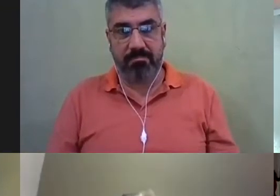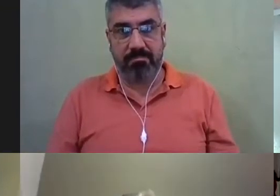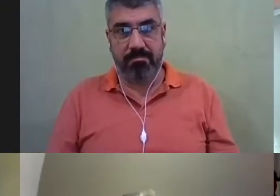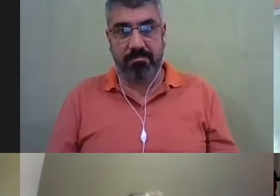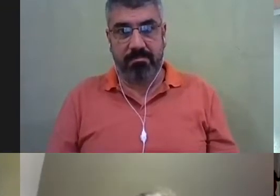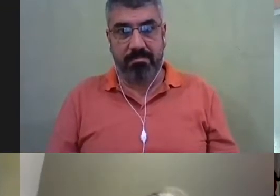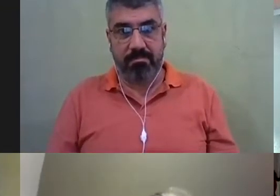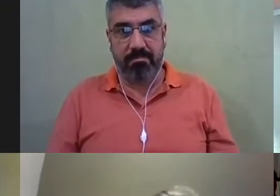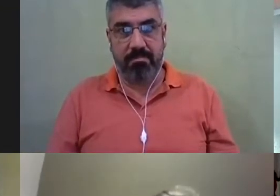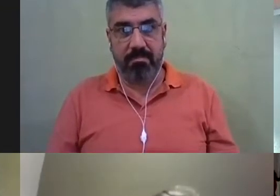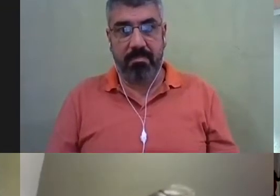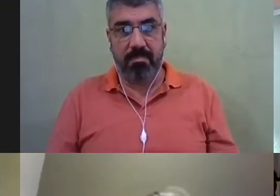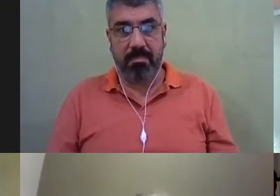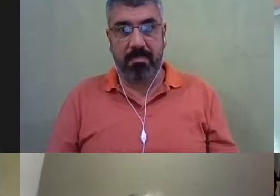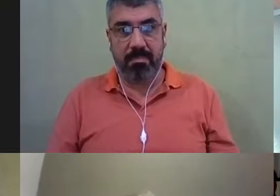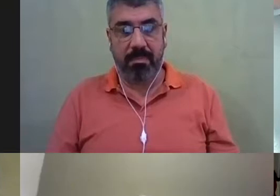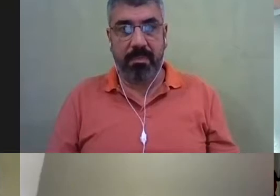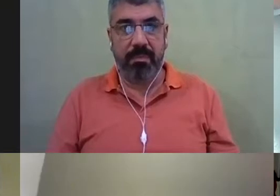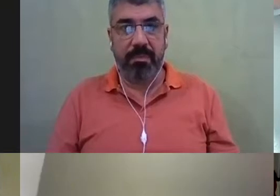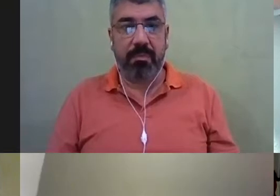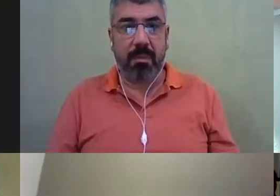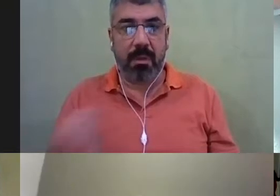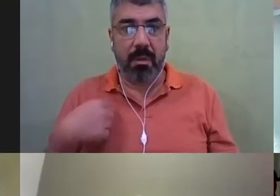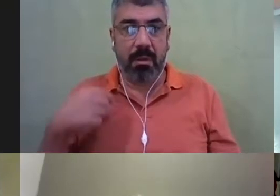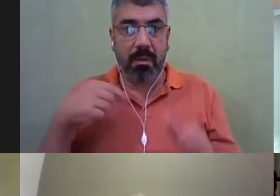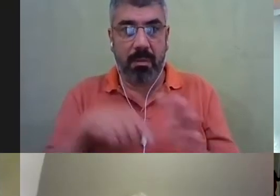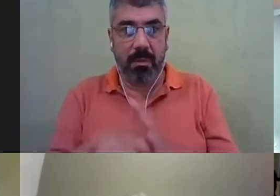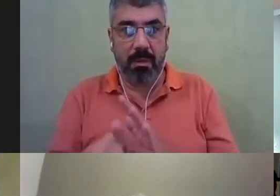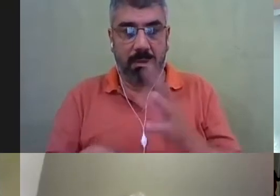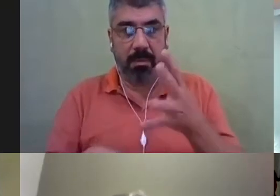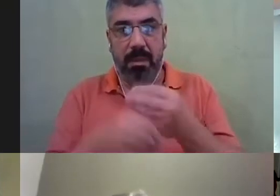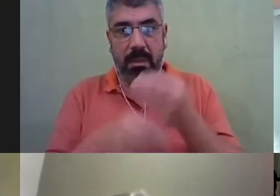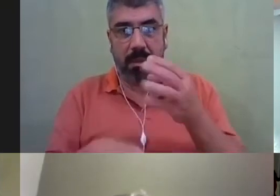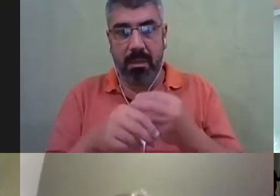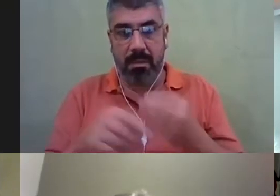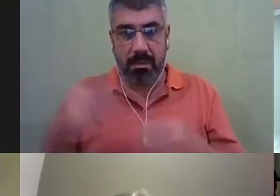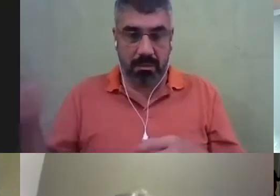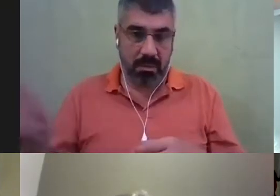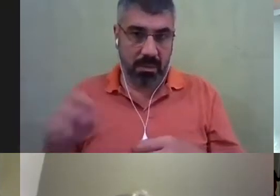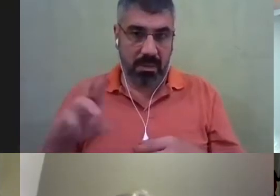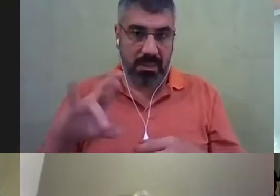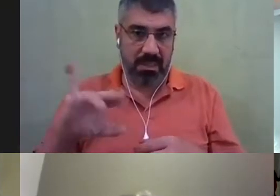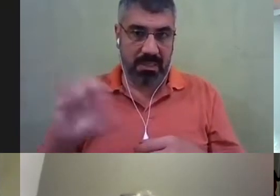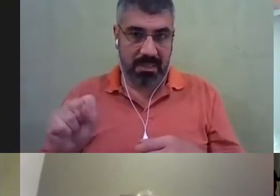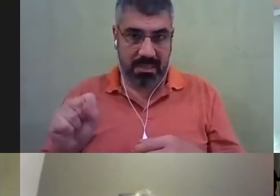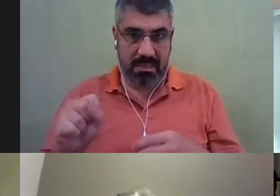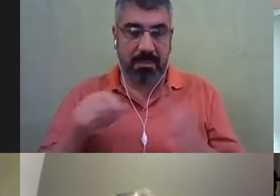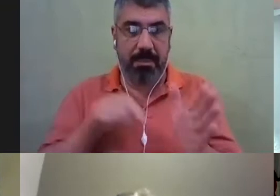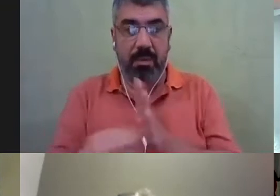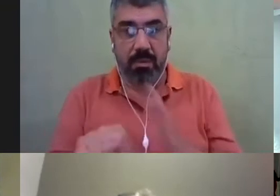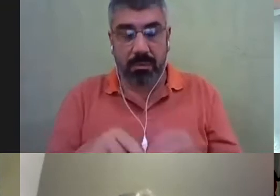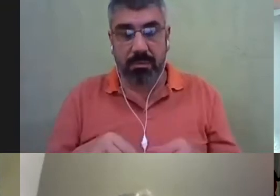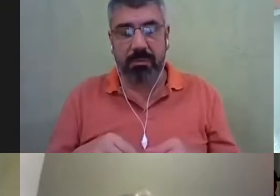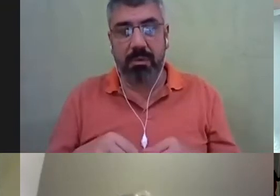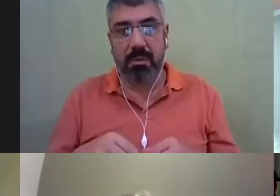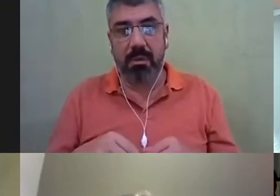So yeah, that was my question, and I think it complements what Chris is stating.